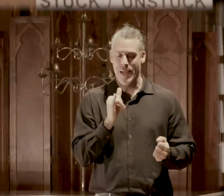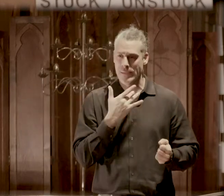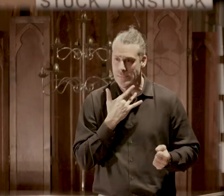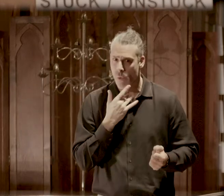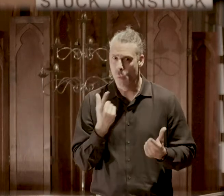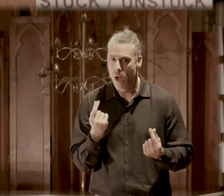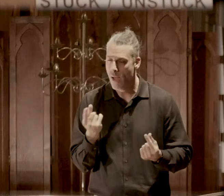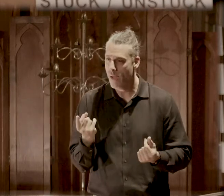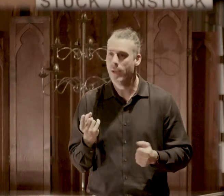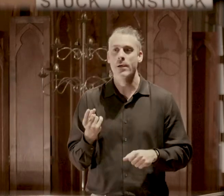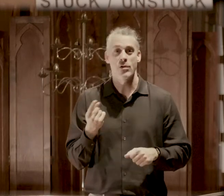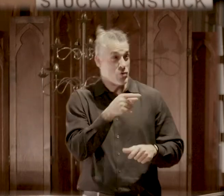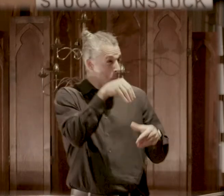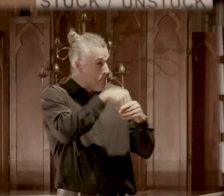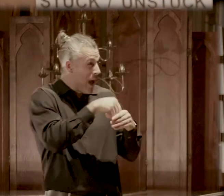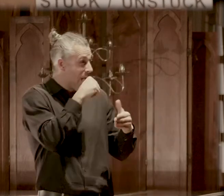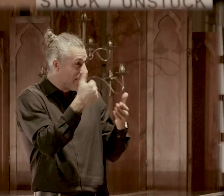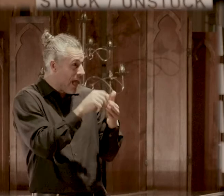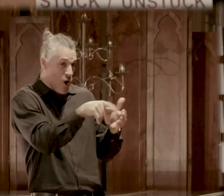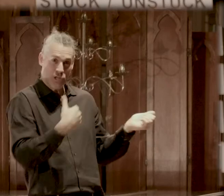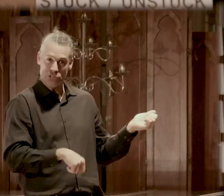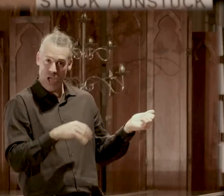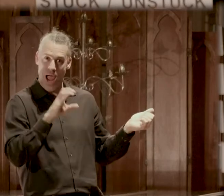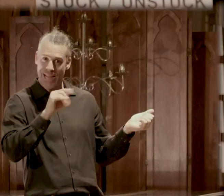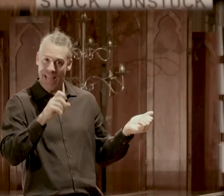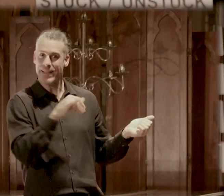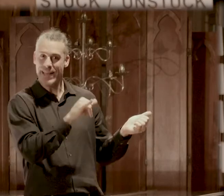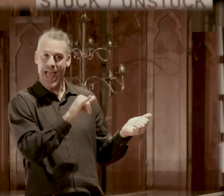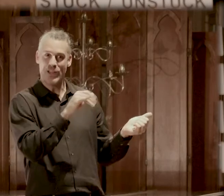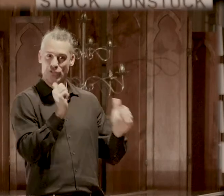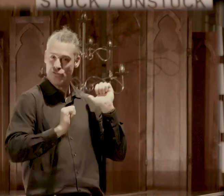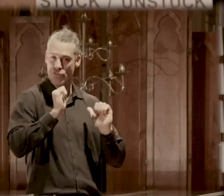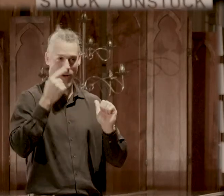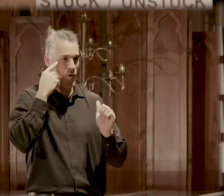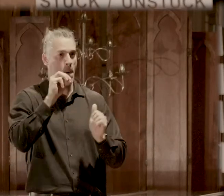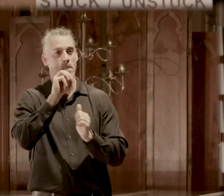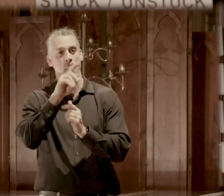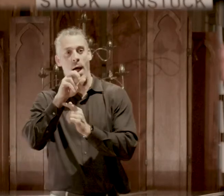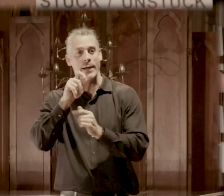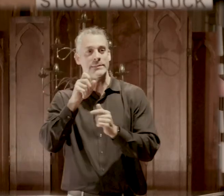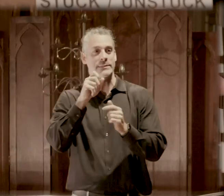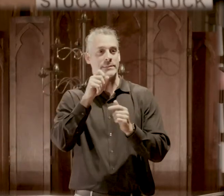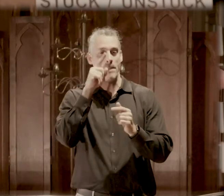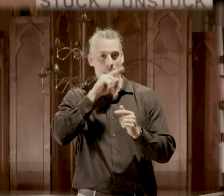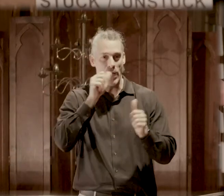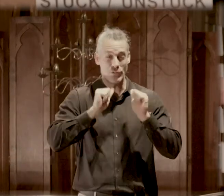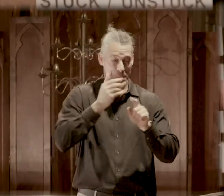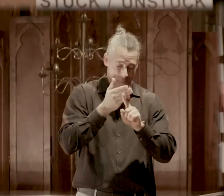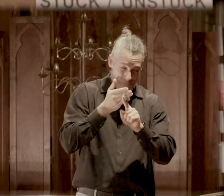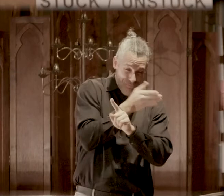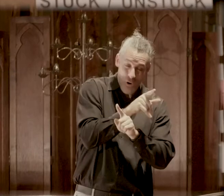And I was just like, "Wait, what?" And she was like, "You put a note in her guitar case at that Modest Mouse show right before she